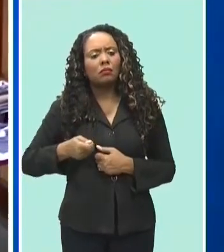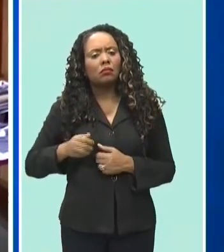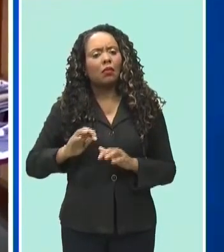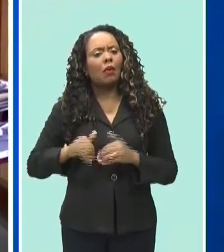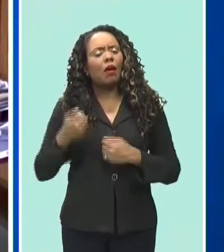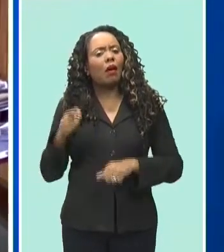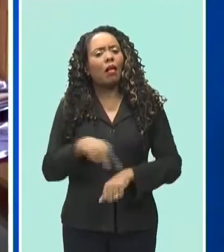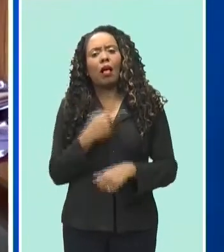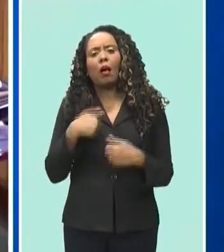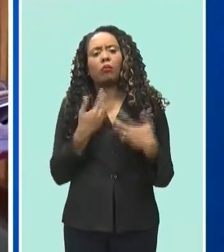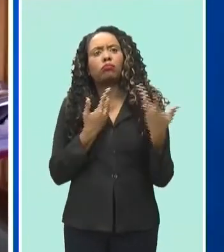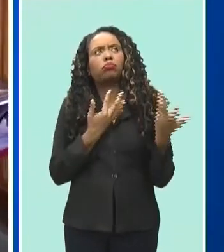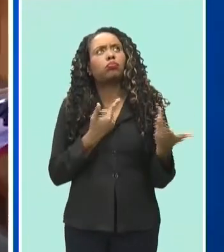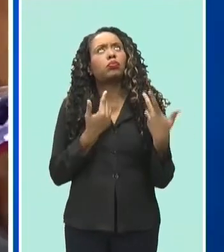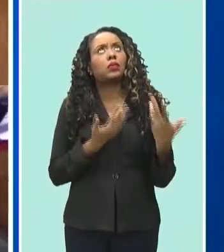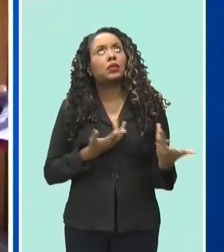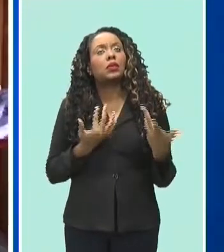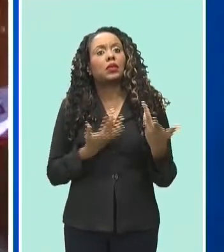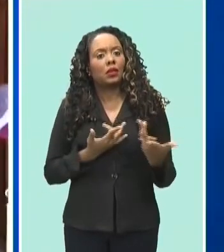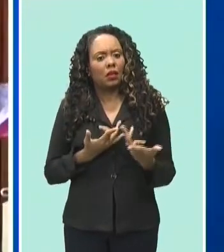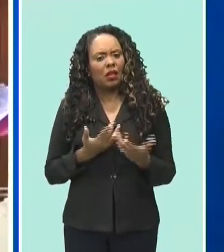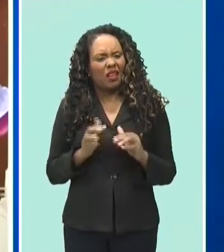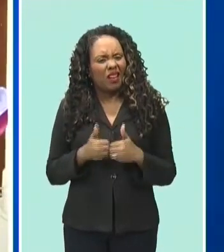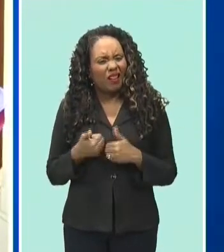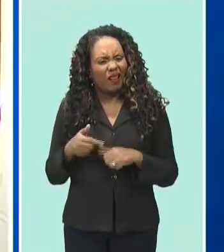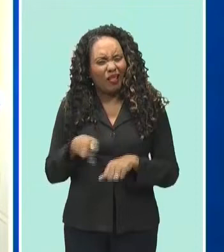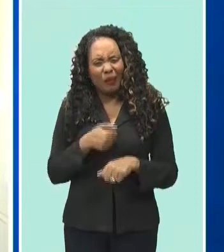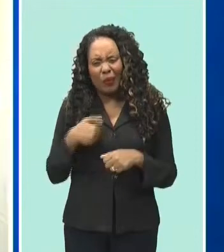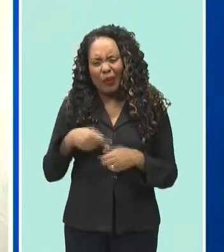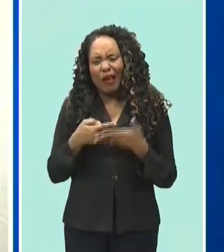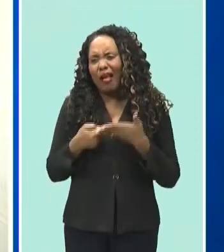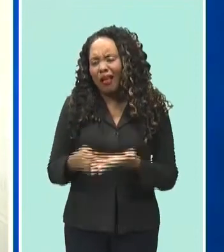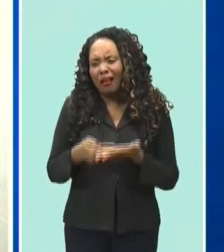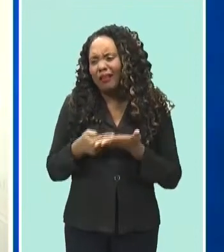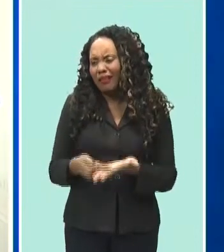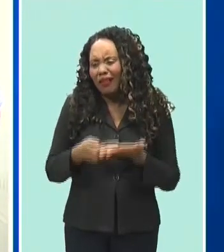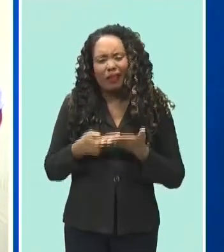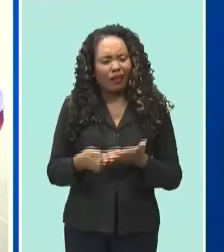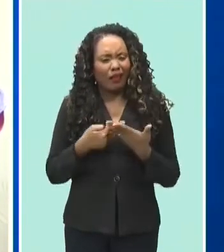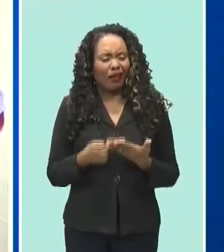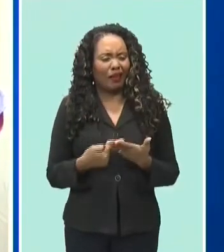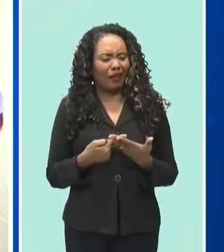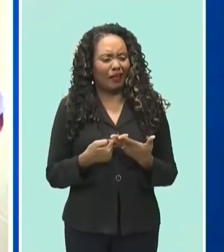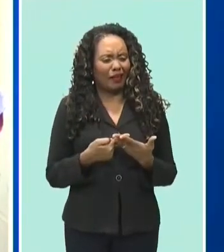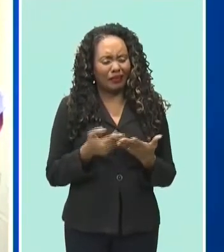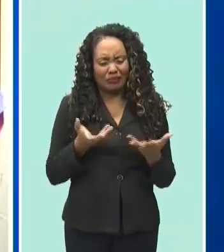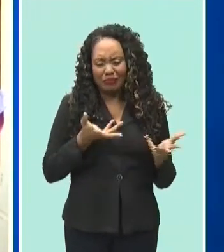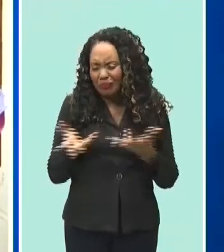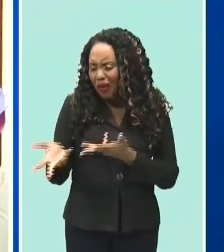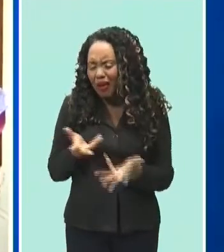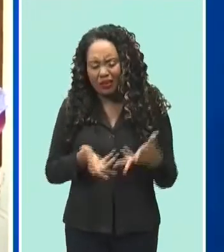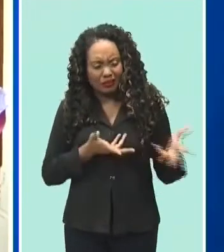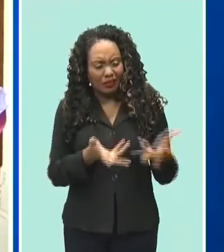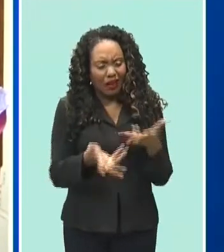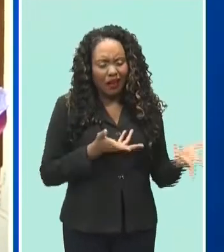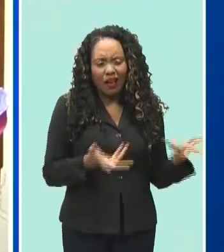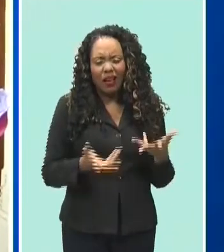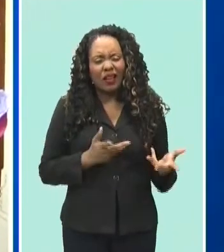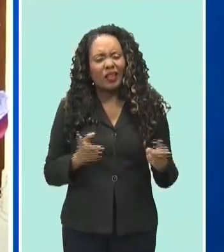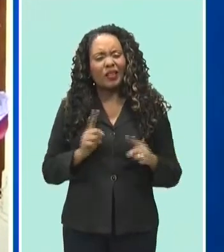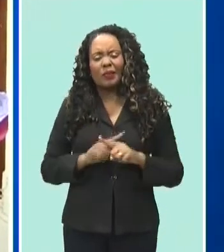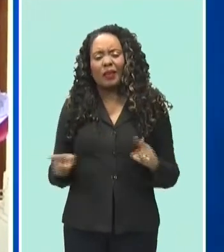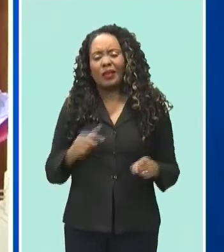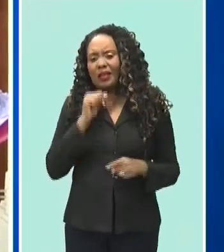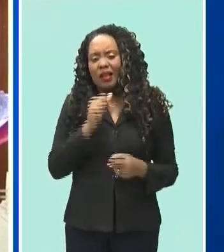cat? How long are we going to engage in all kind of diplomatic and intellectual exchanges when we are not belling the